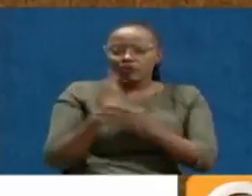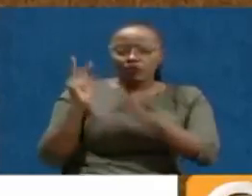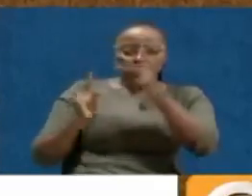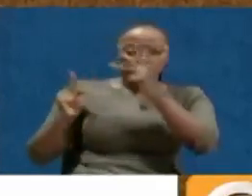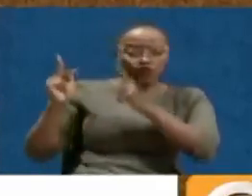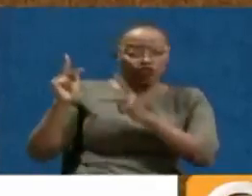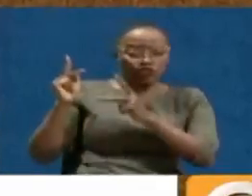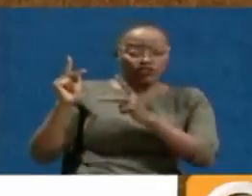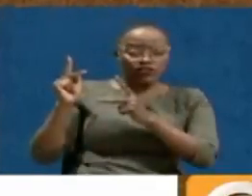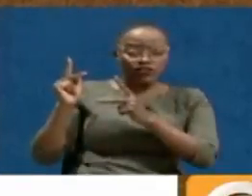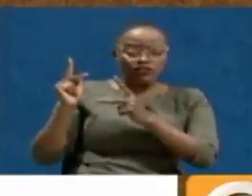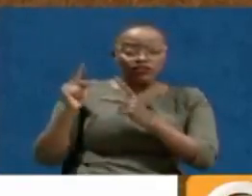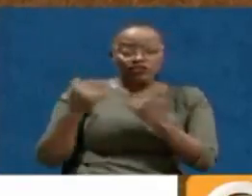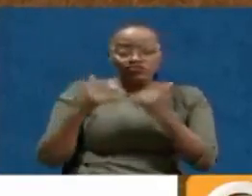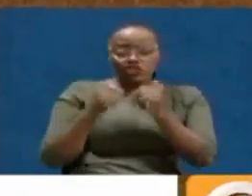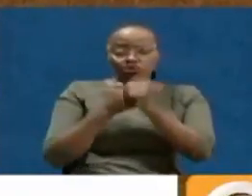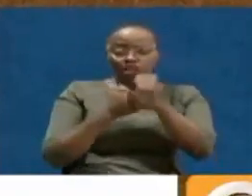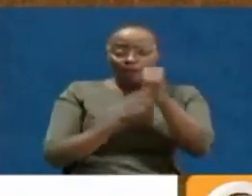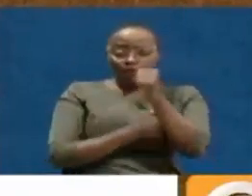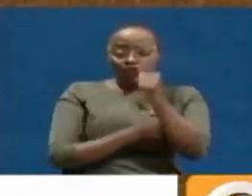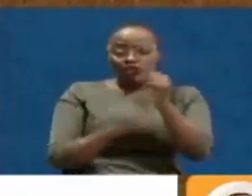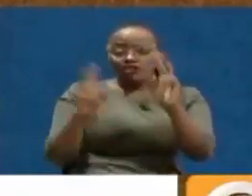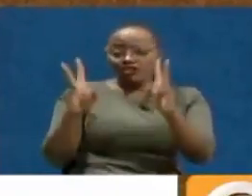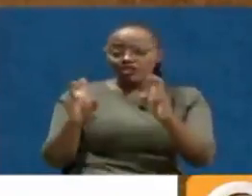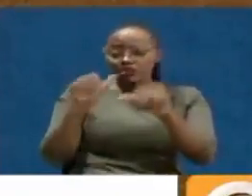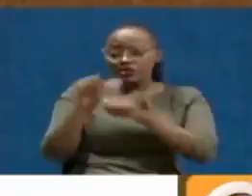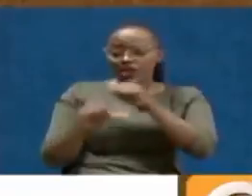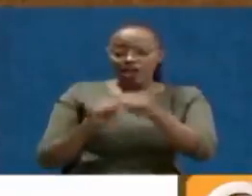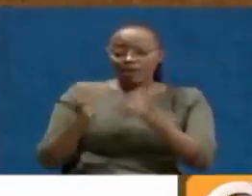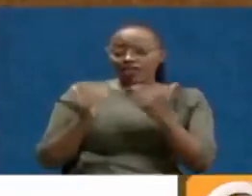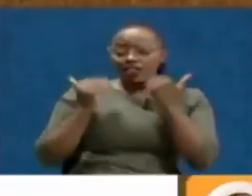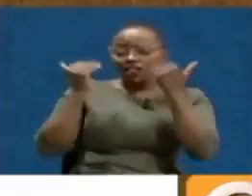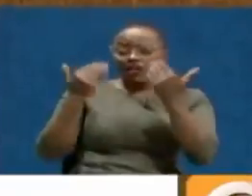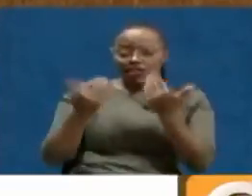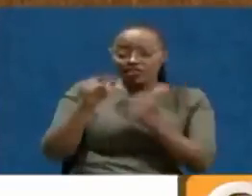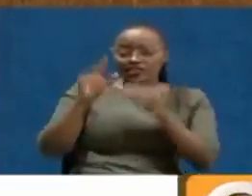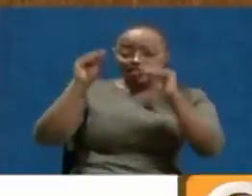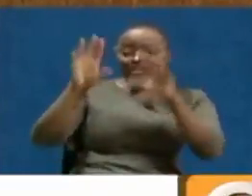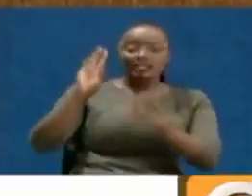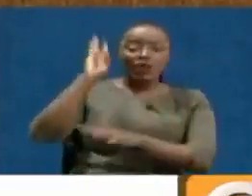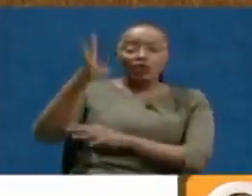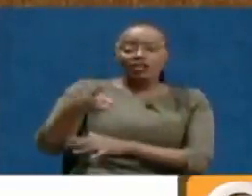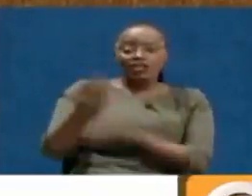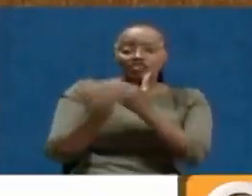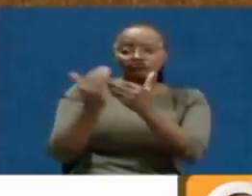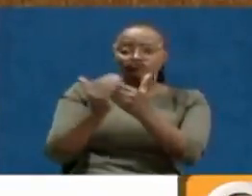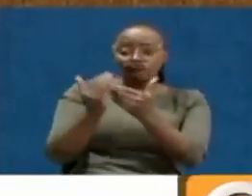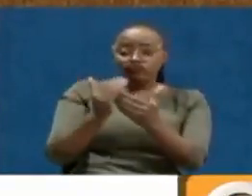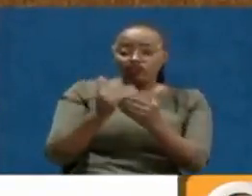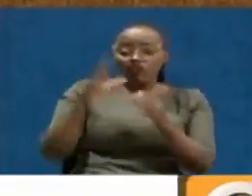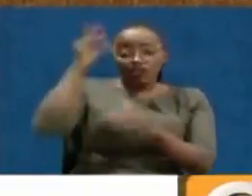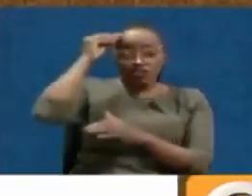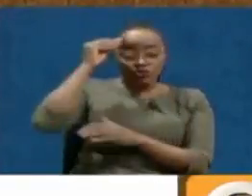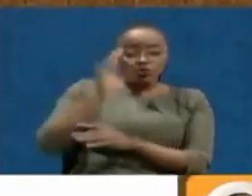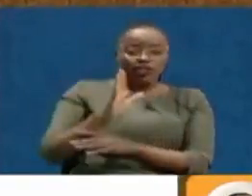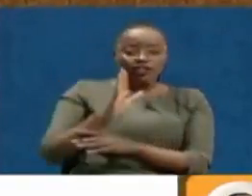professionals in psychosocial issues. And these are the teachers now who will then go and take care of the learners and